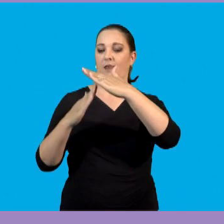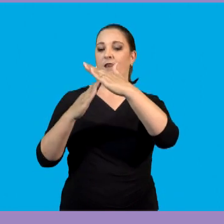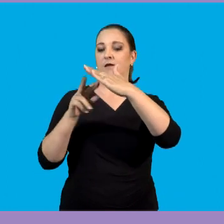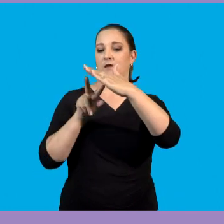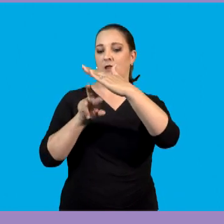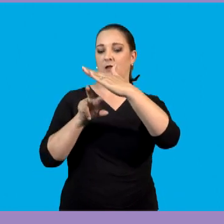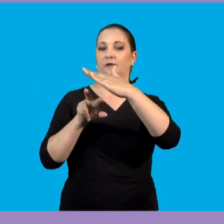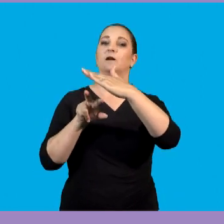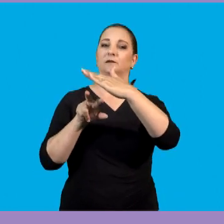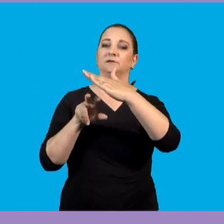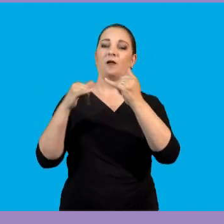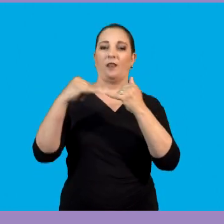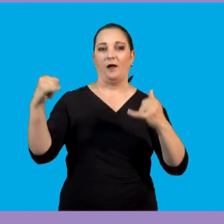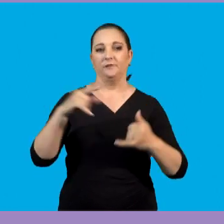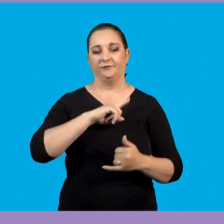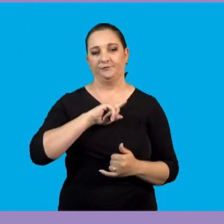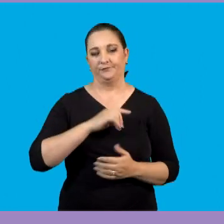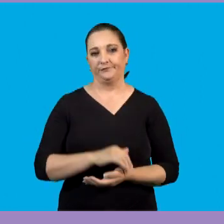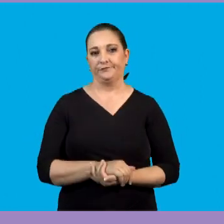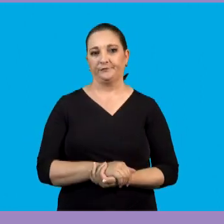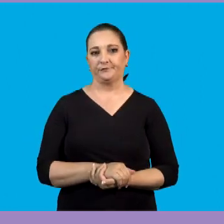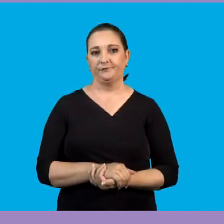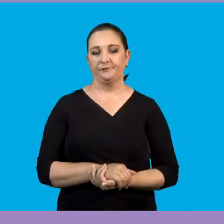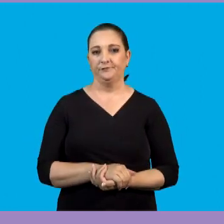on a straight line.